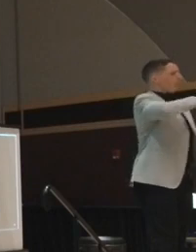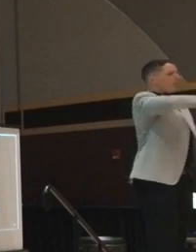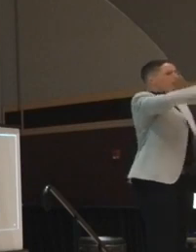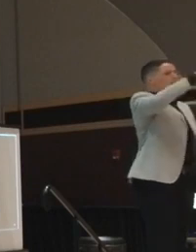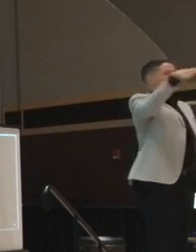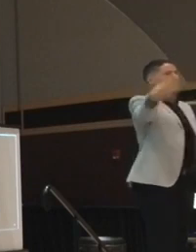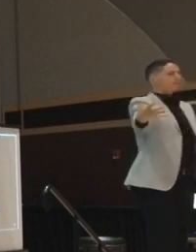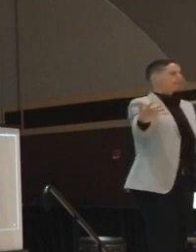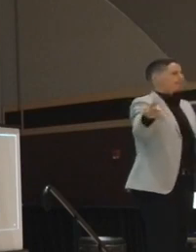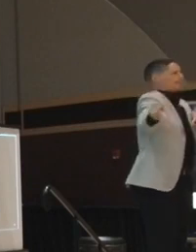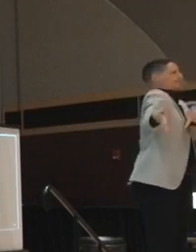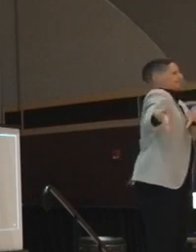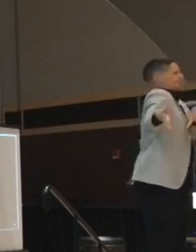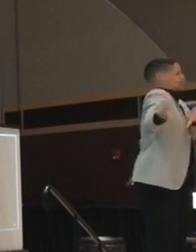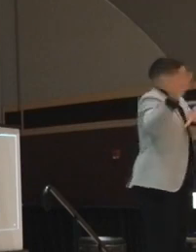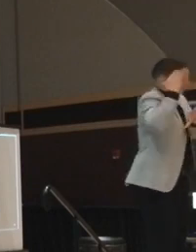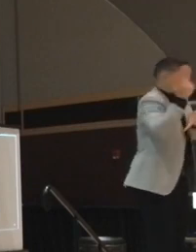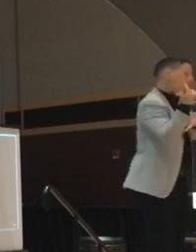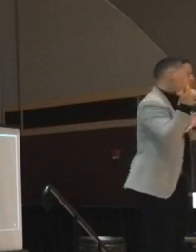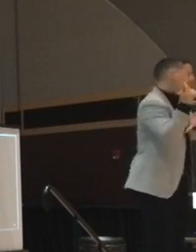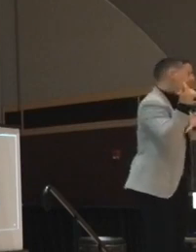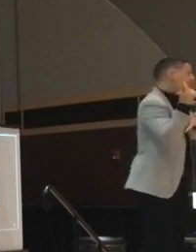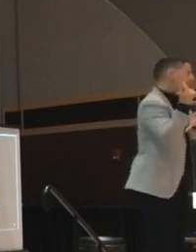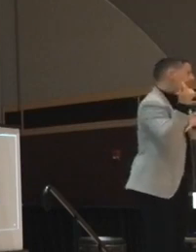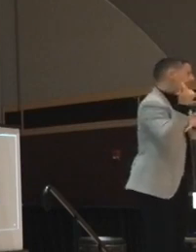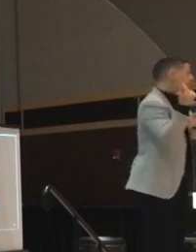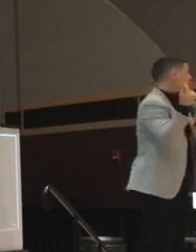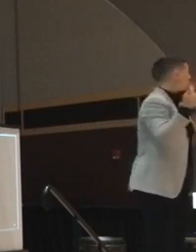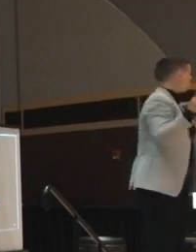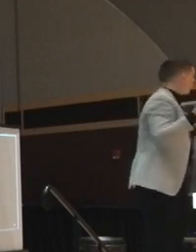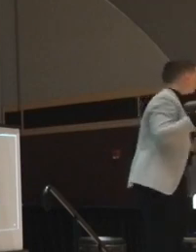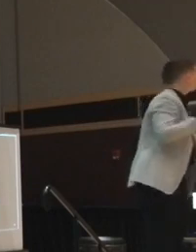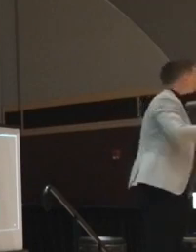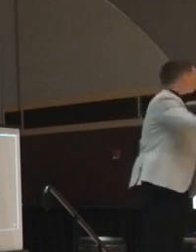there, and they just say to you, make a vehicle out of it.